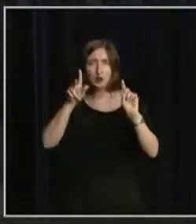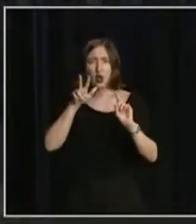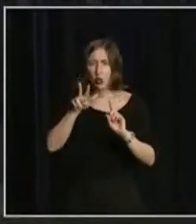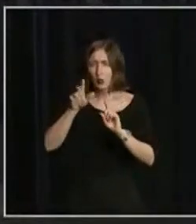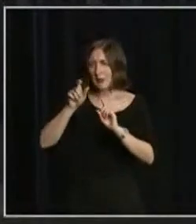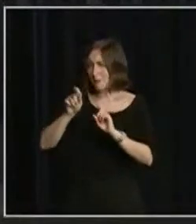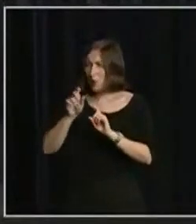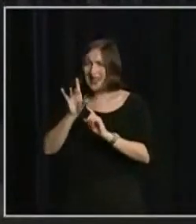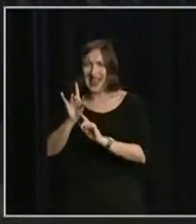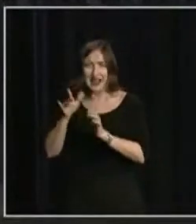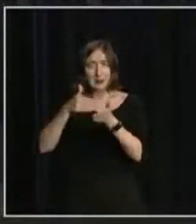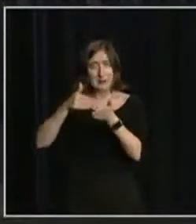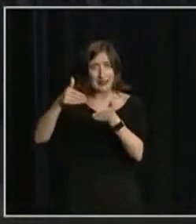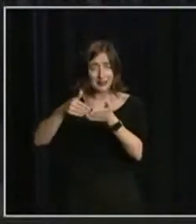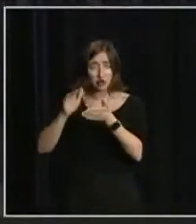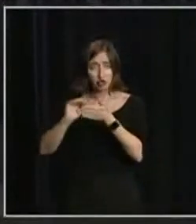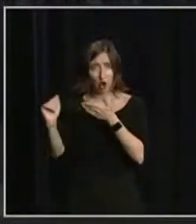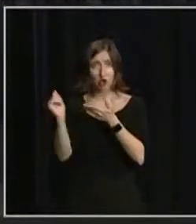vaccinations.